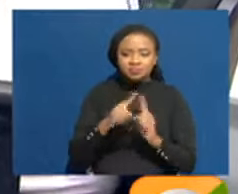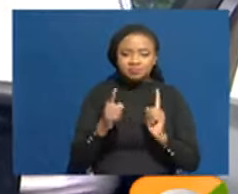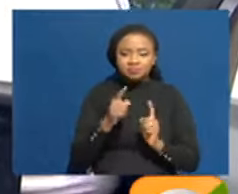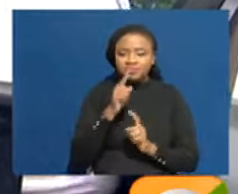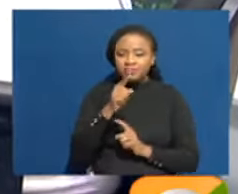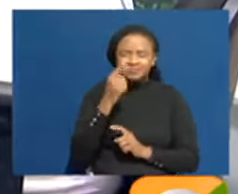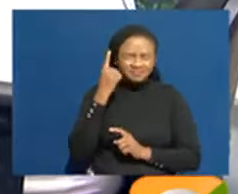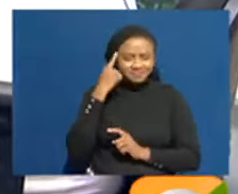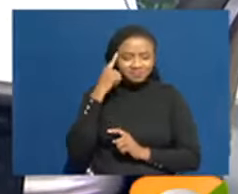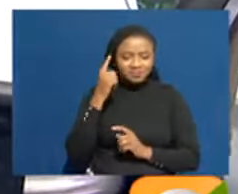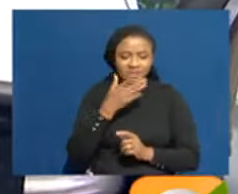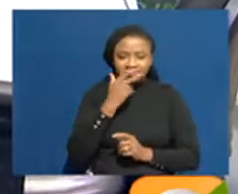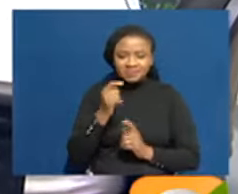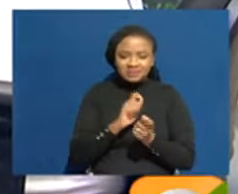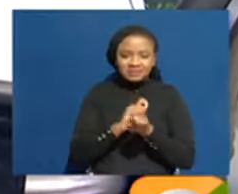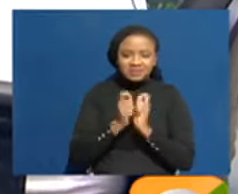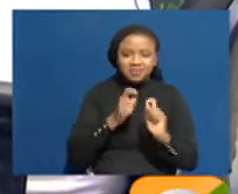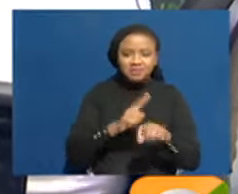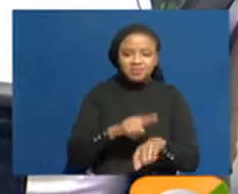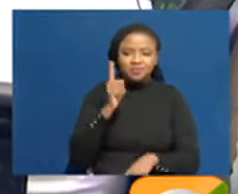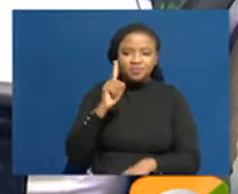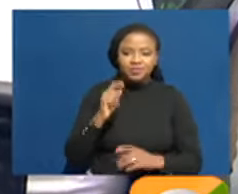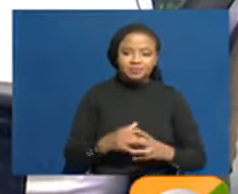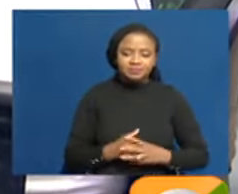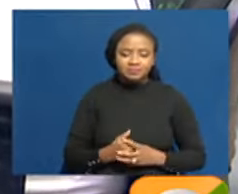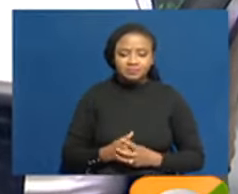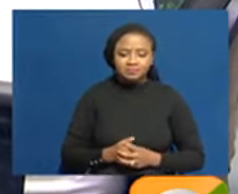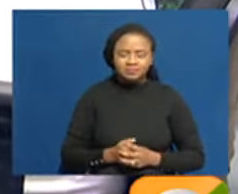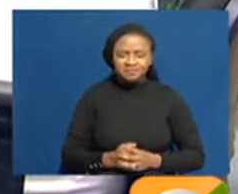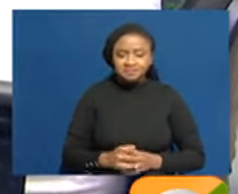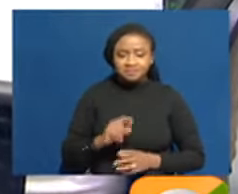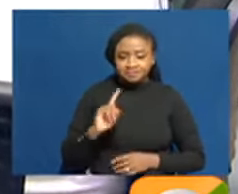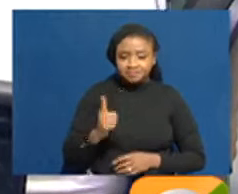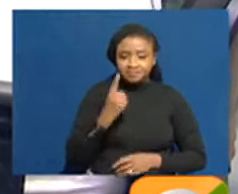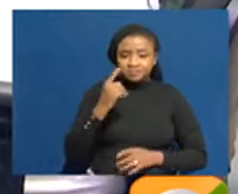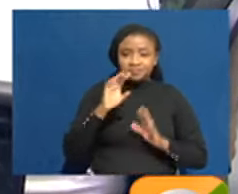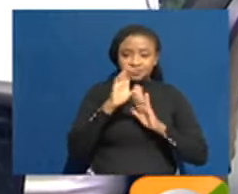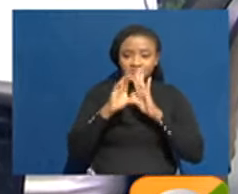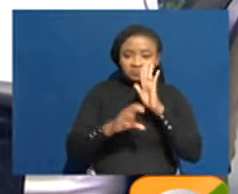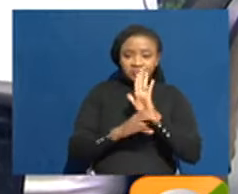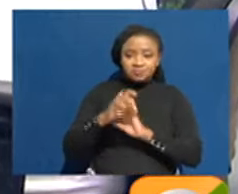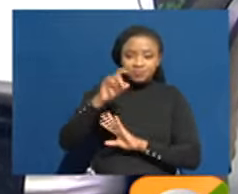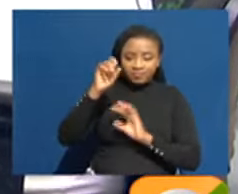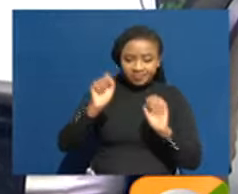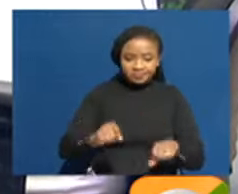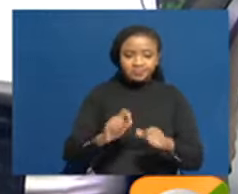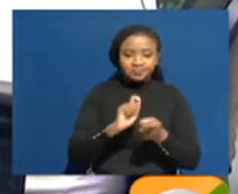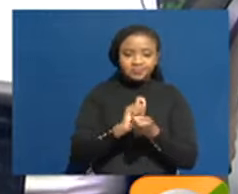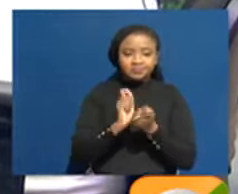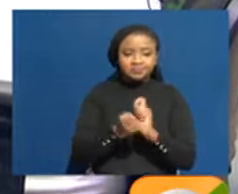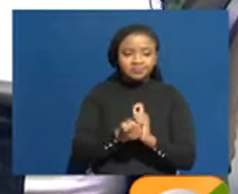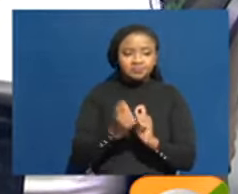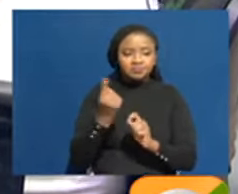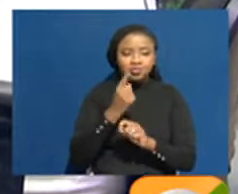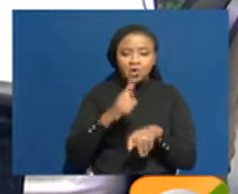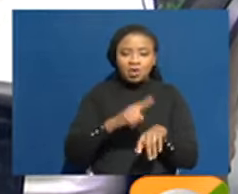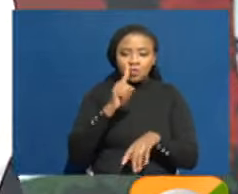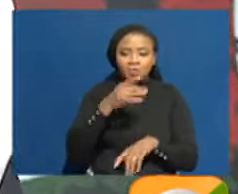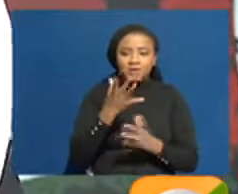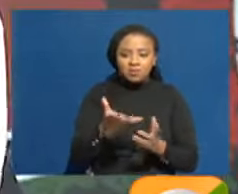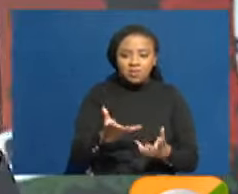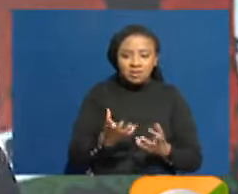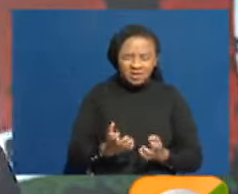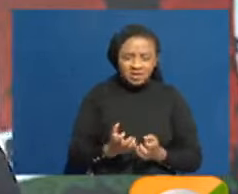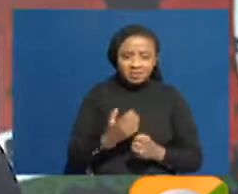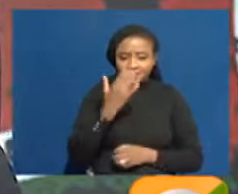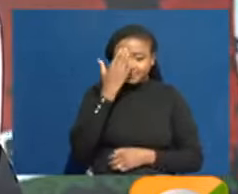amendments? So first of all, the constitution can be amended and should be amended when it's appropriate. Okay. There are certain